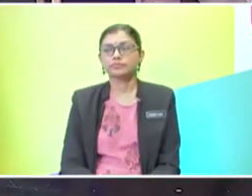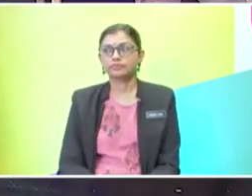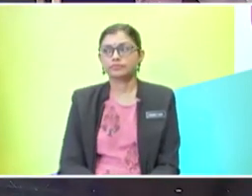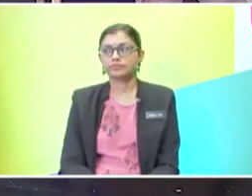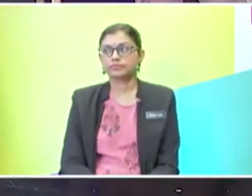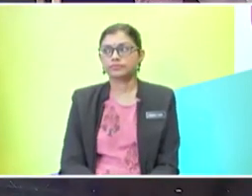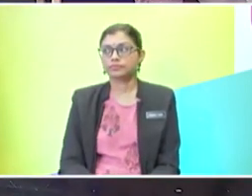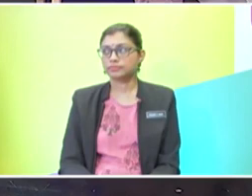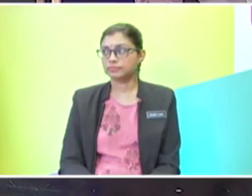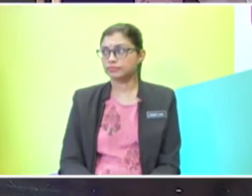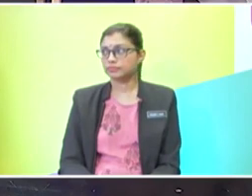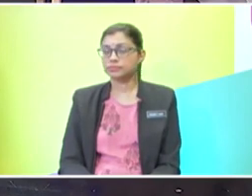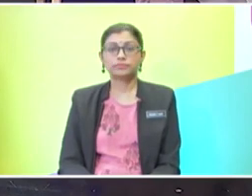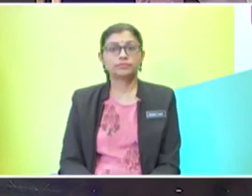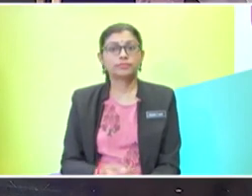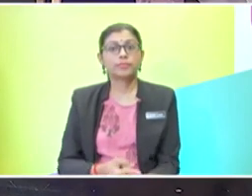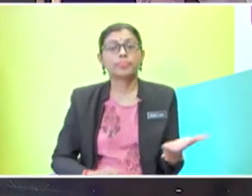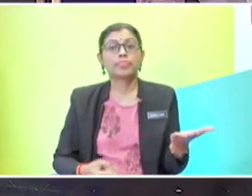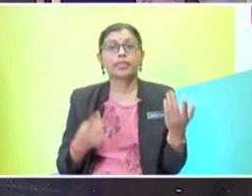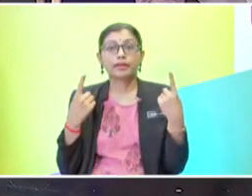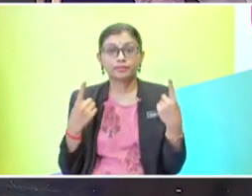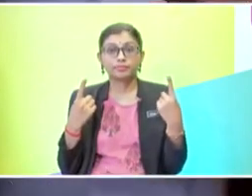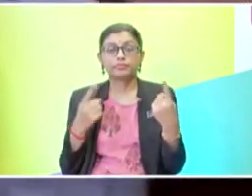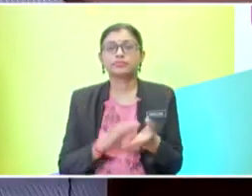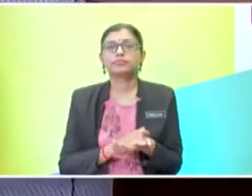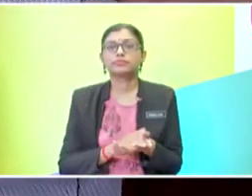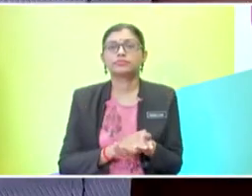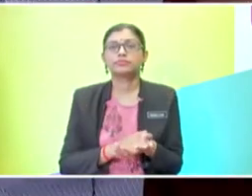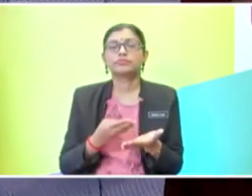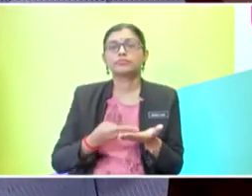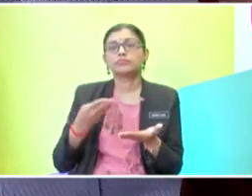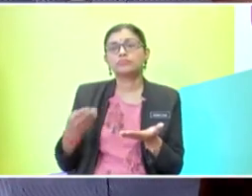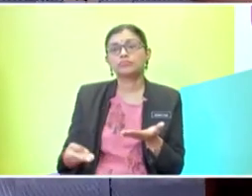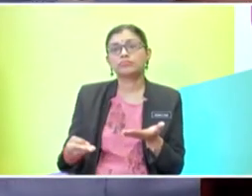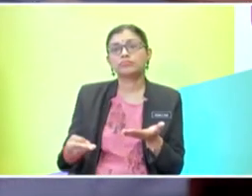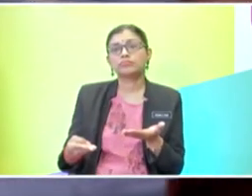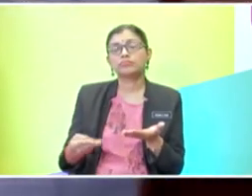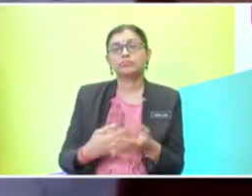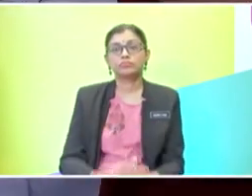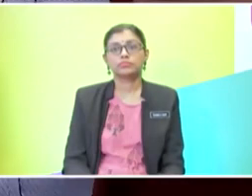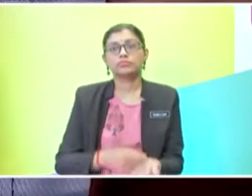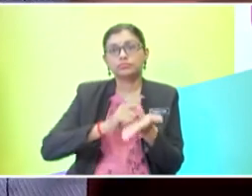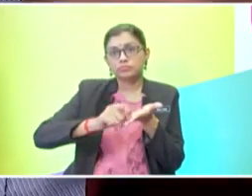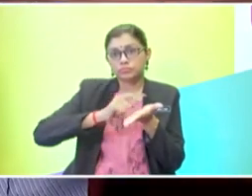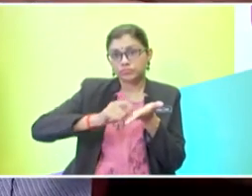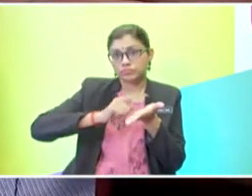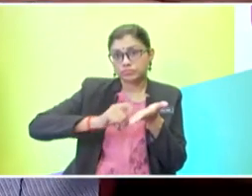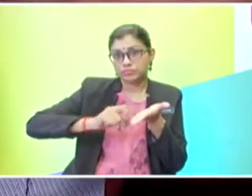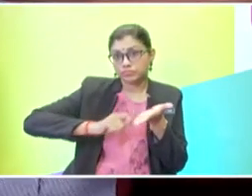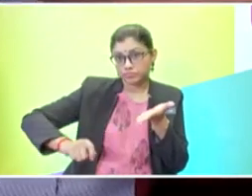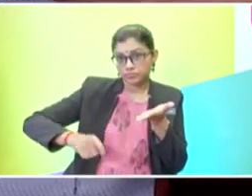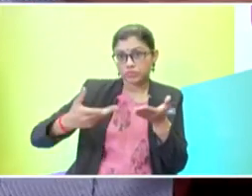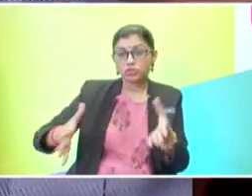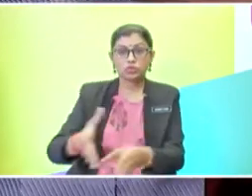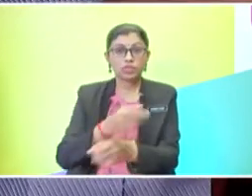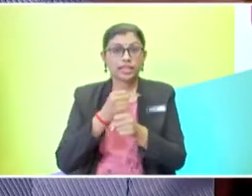the next one, a written statement of any purchase of goods or services received. So this is a written statement. Statement means something that is a